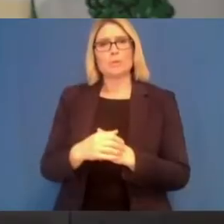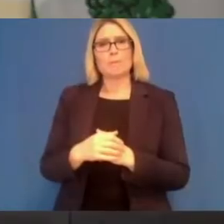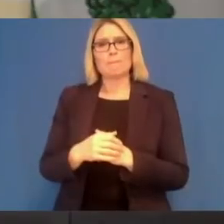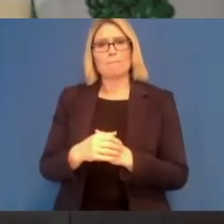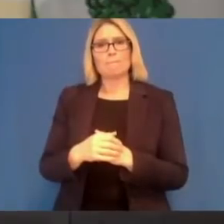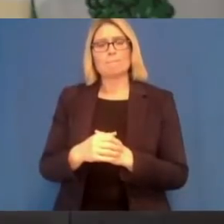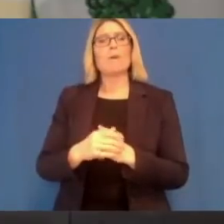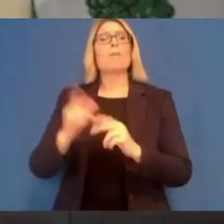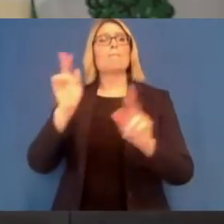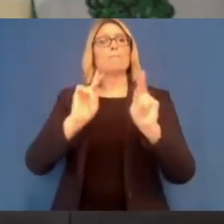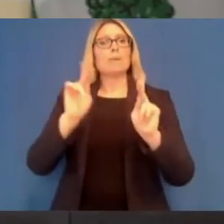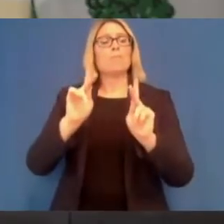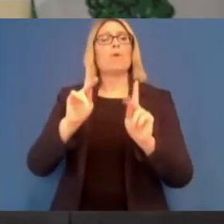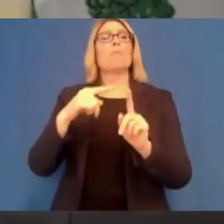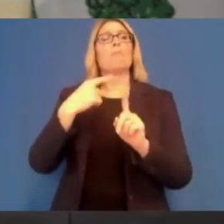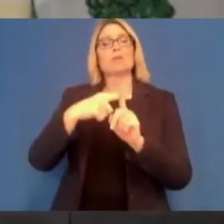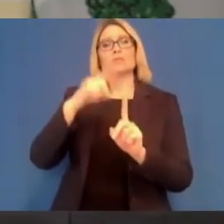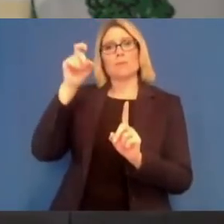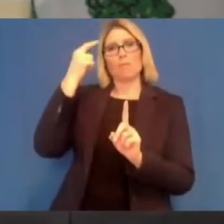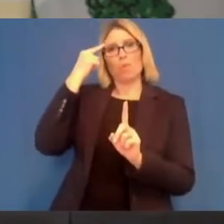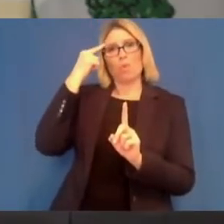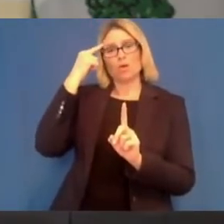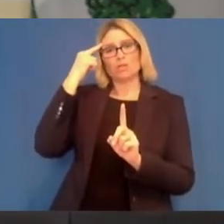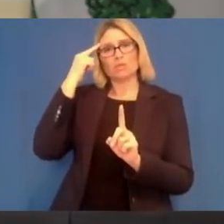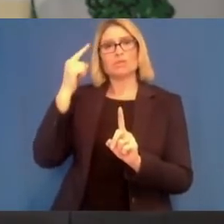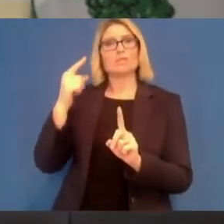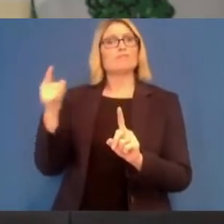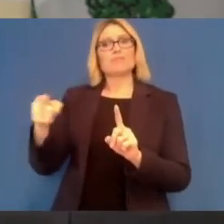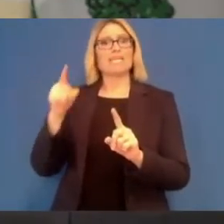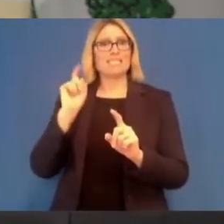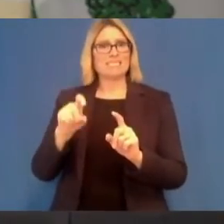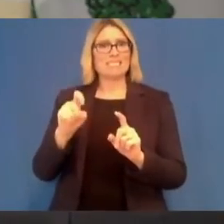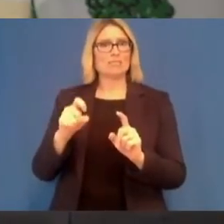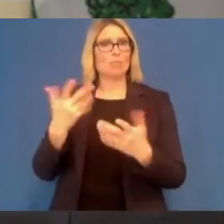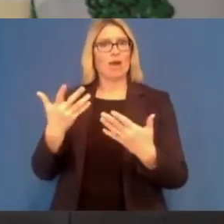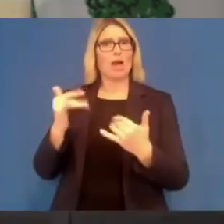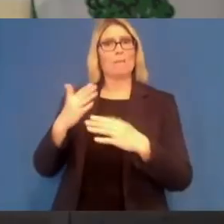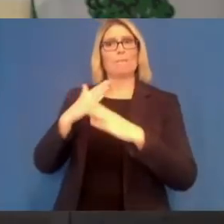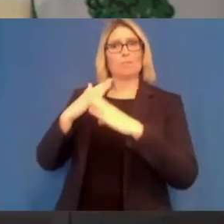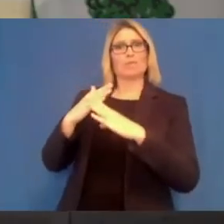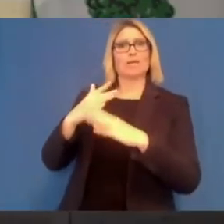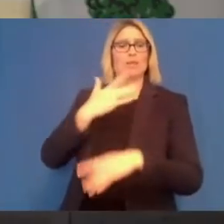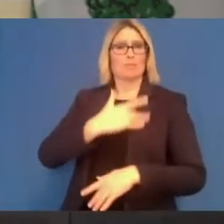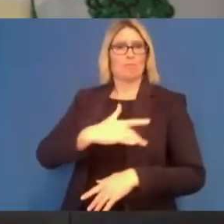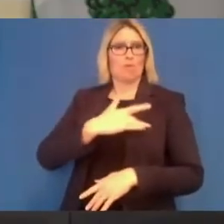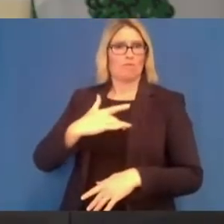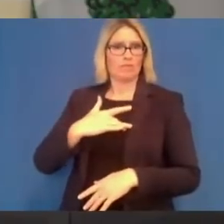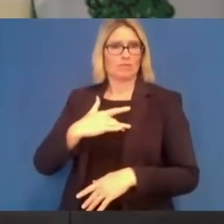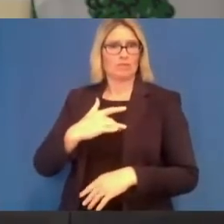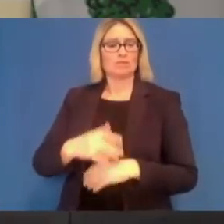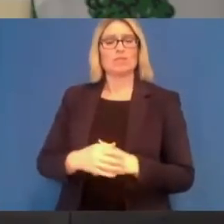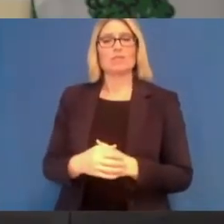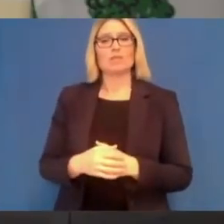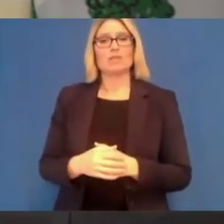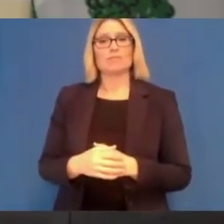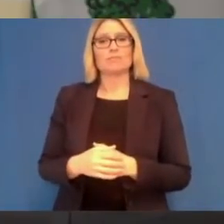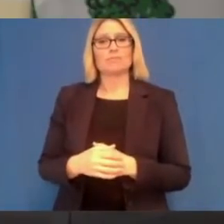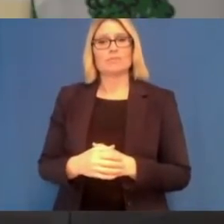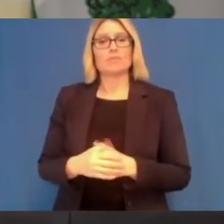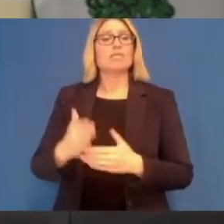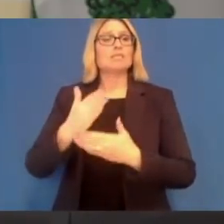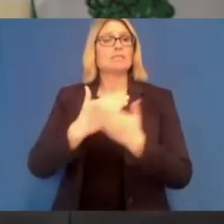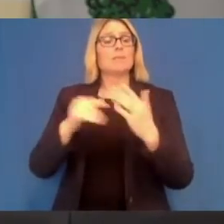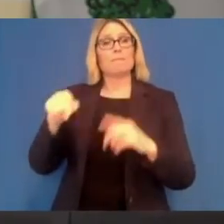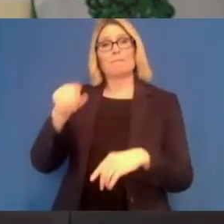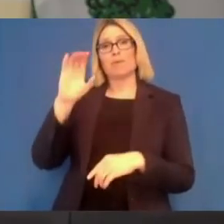to employers about the steps they need to take to protect this province. Should we read into that some of these cases